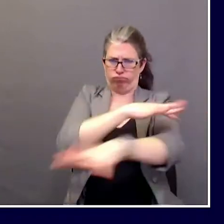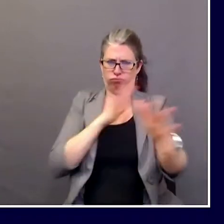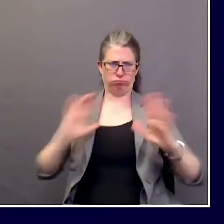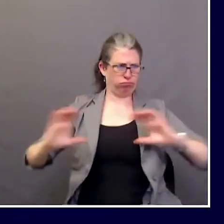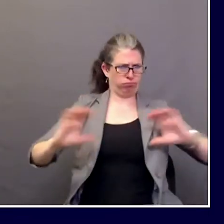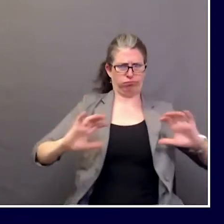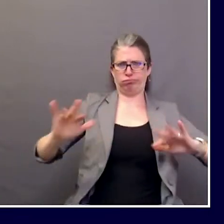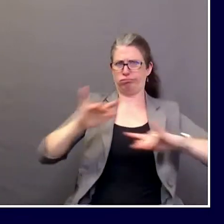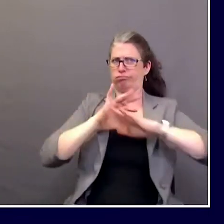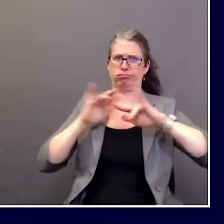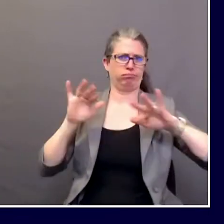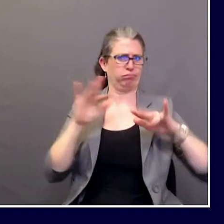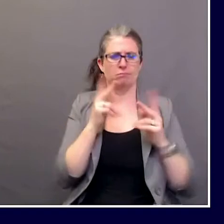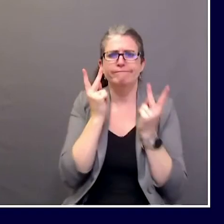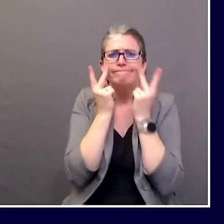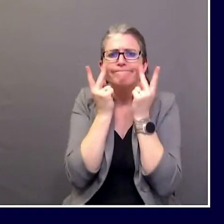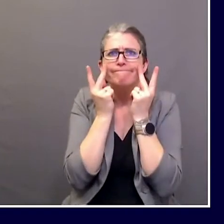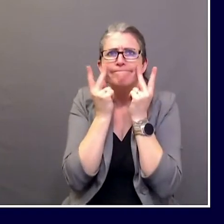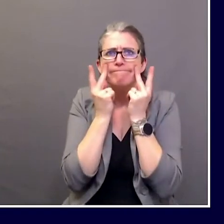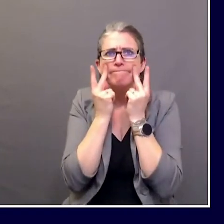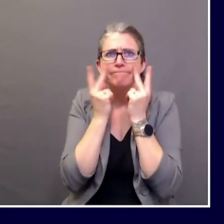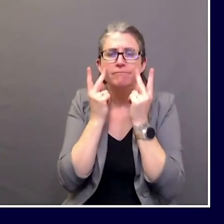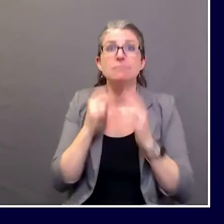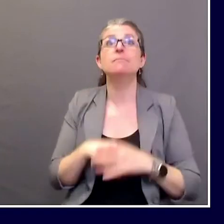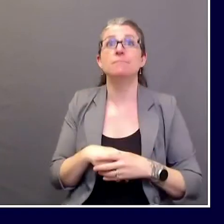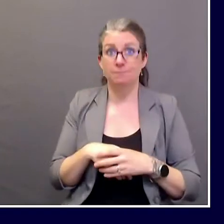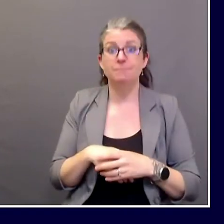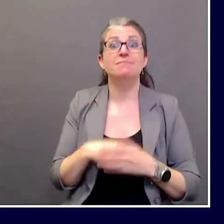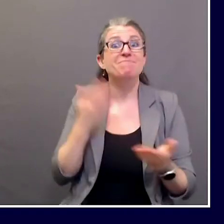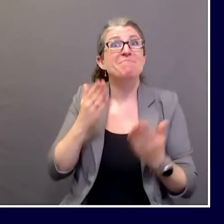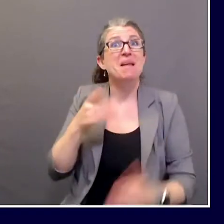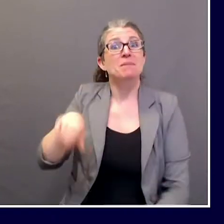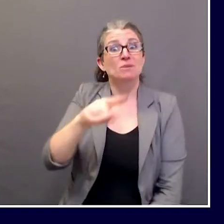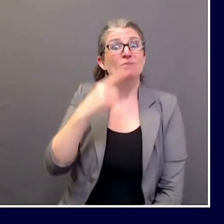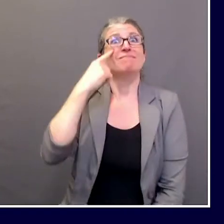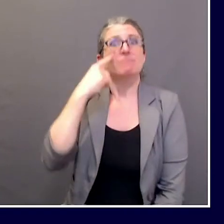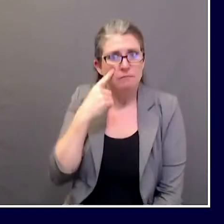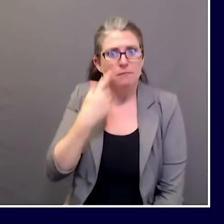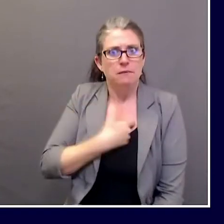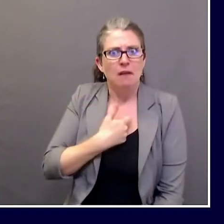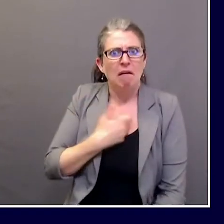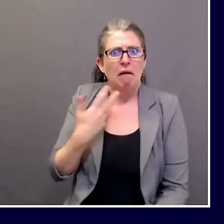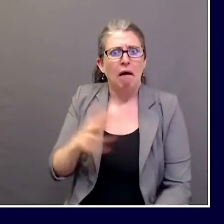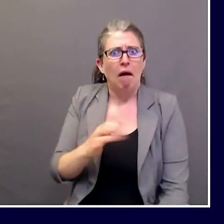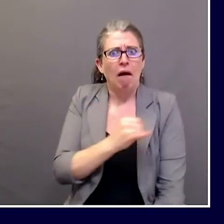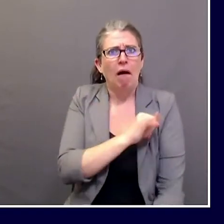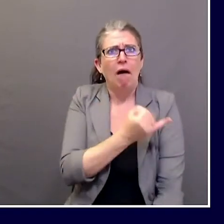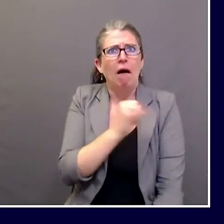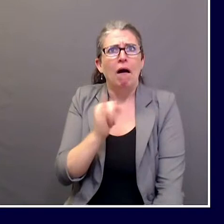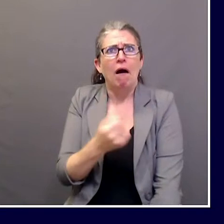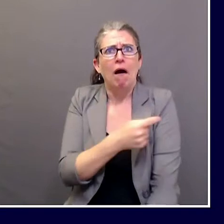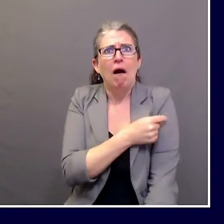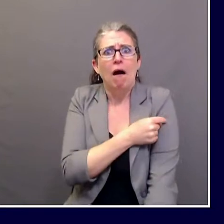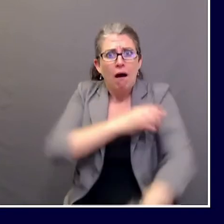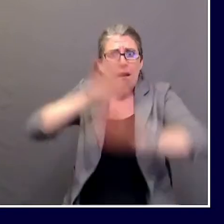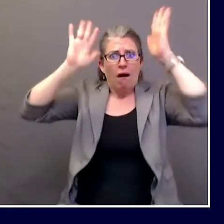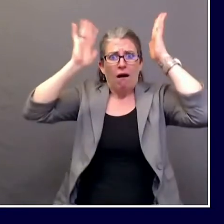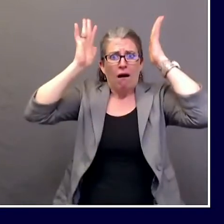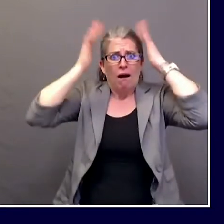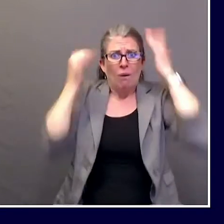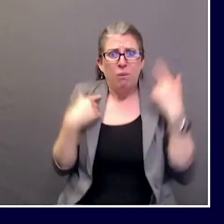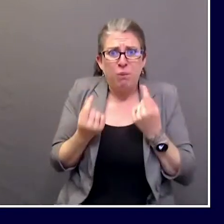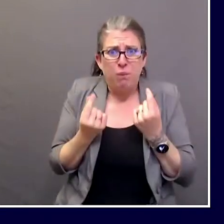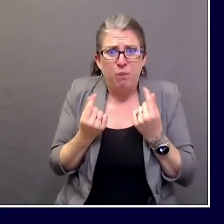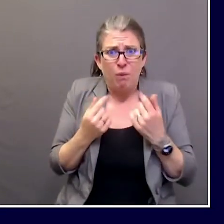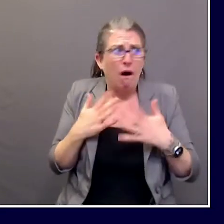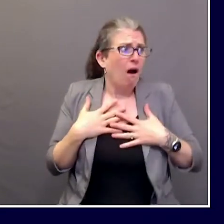have recently got the J&J vaccine, and they want to know what they should do. Let's first acknowledge that for those